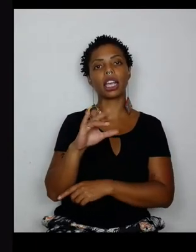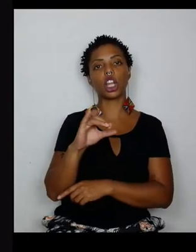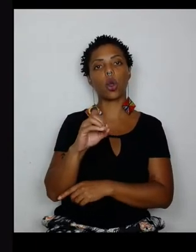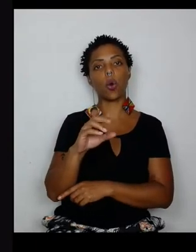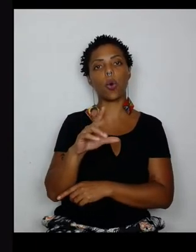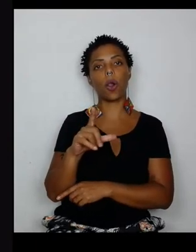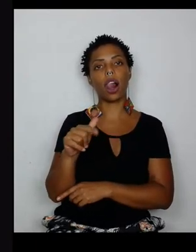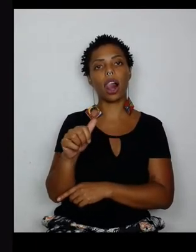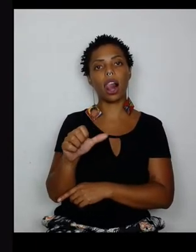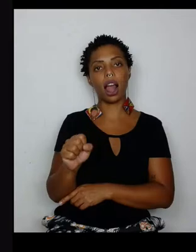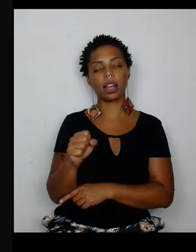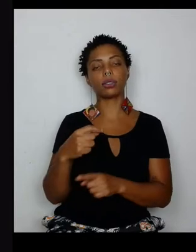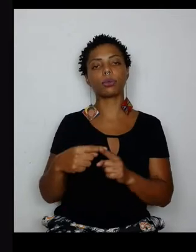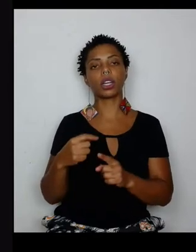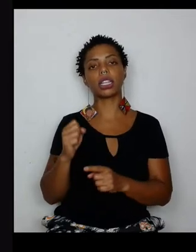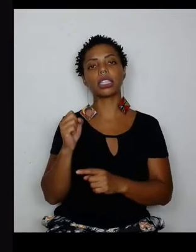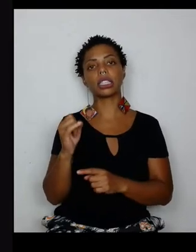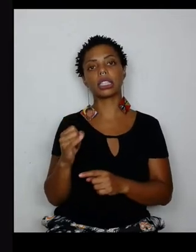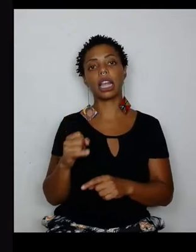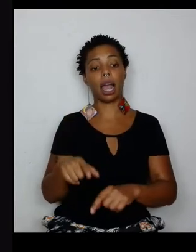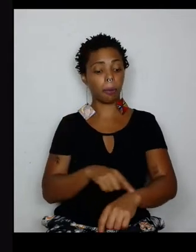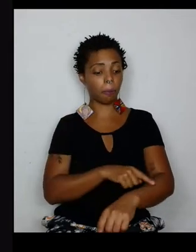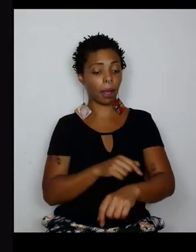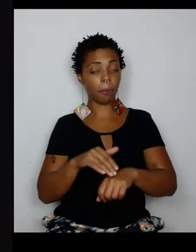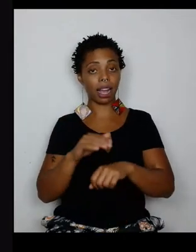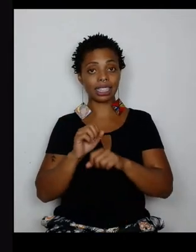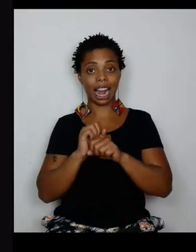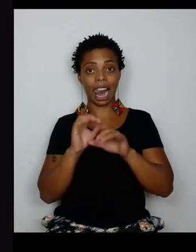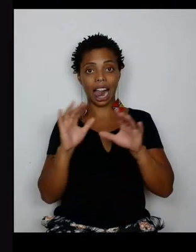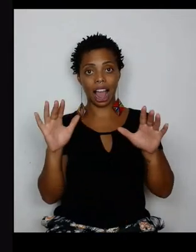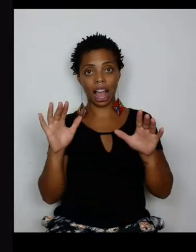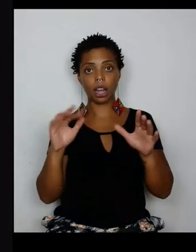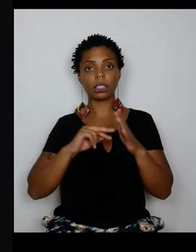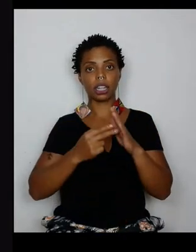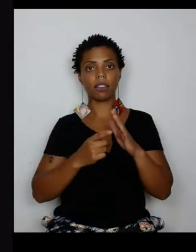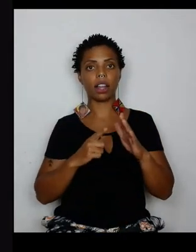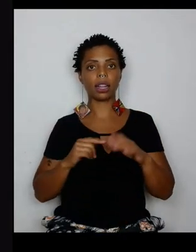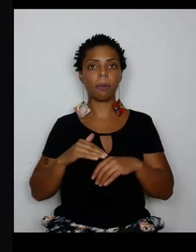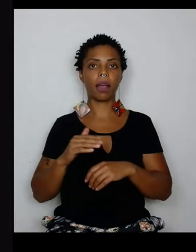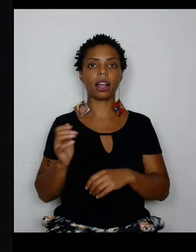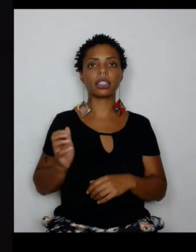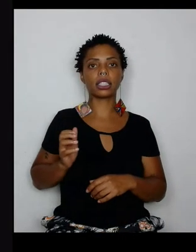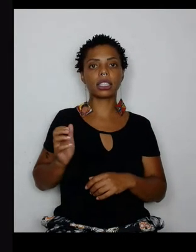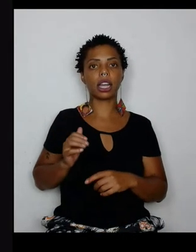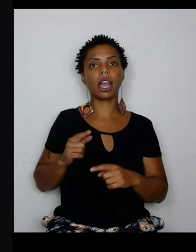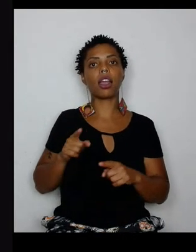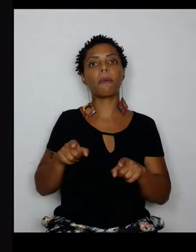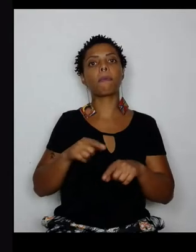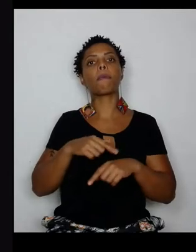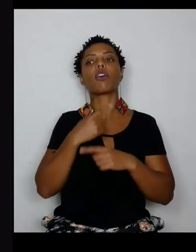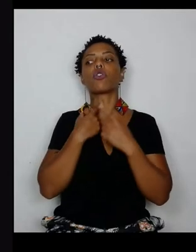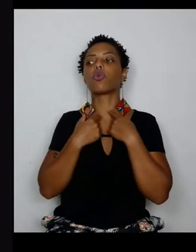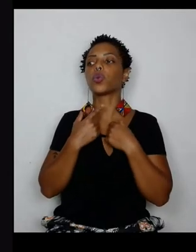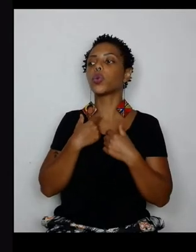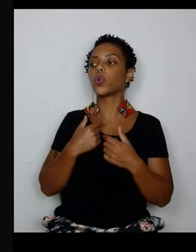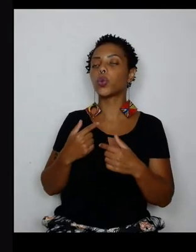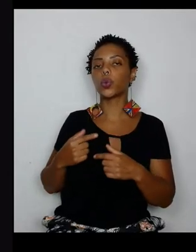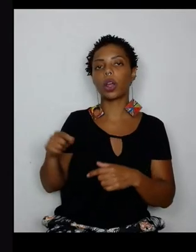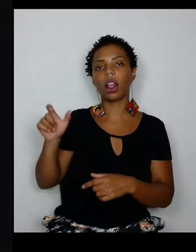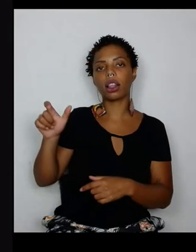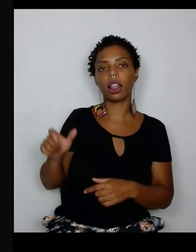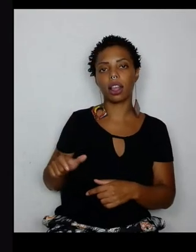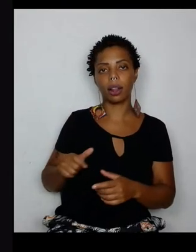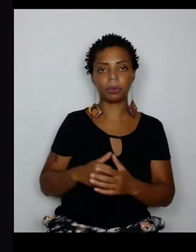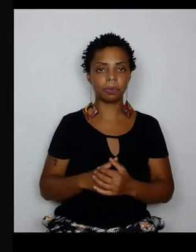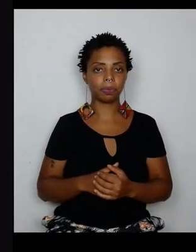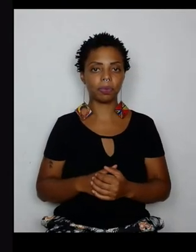the higher the status the greater desirability in colonial cultures such as brazil or in